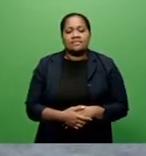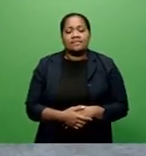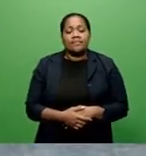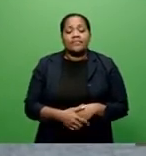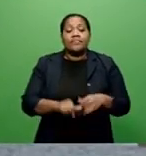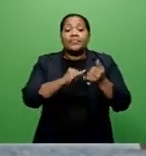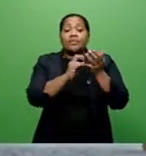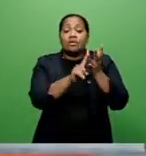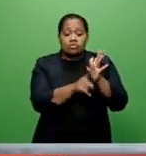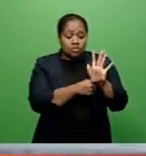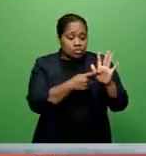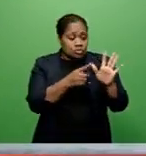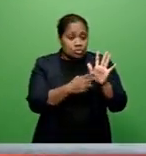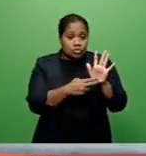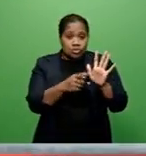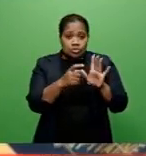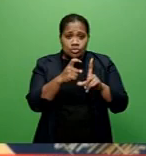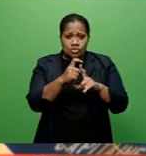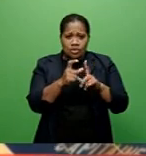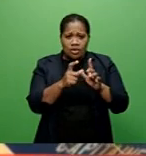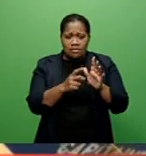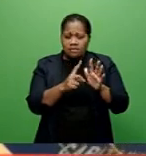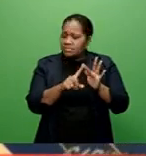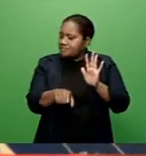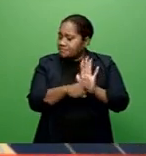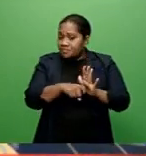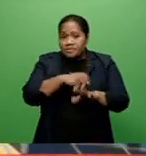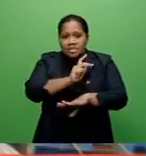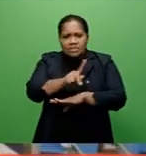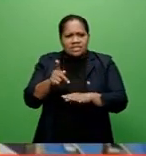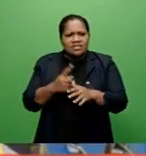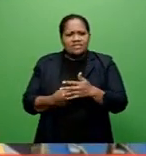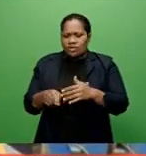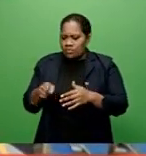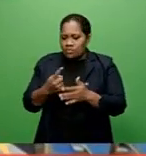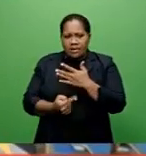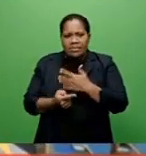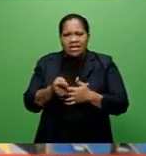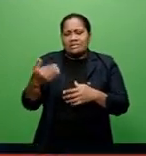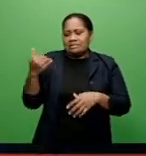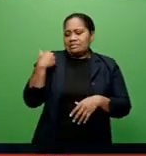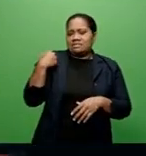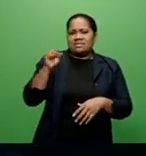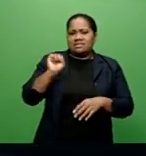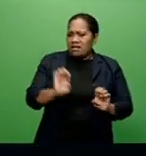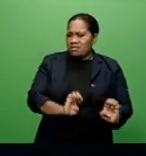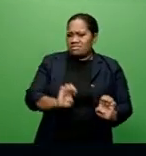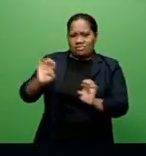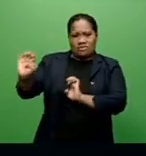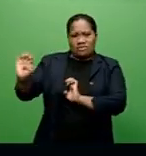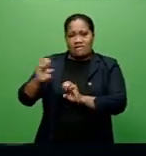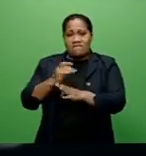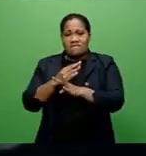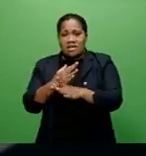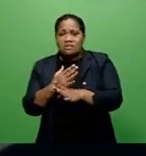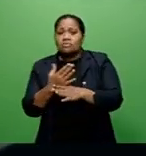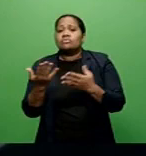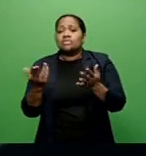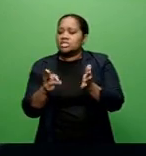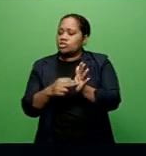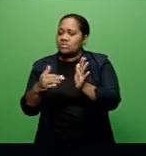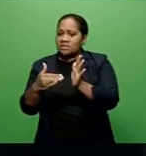Solanda Pacific says border restrictions have also affected the export of high-grade fish and tuna to the New